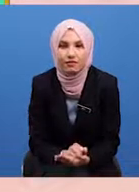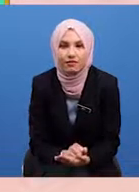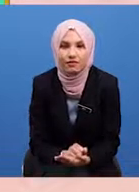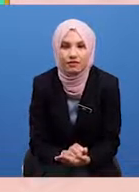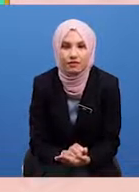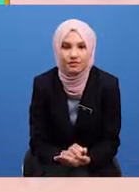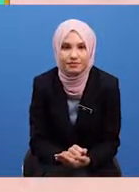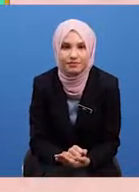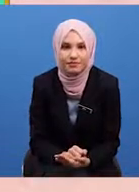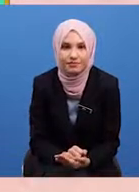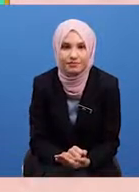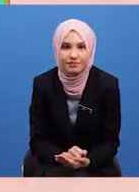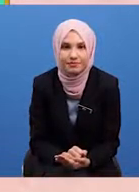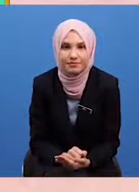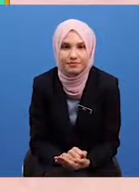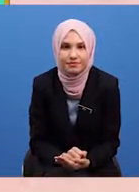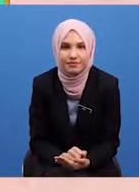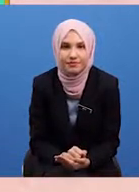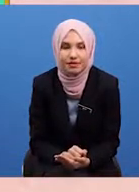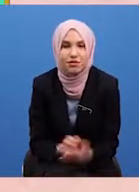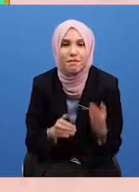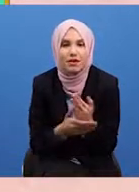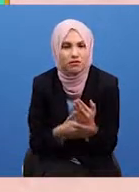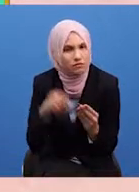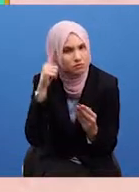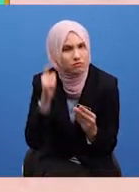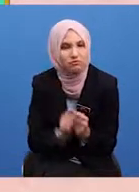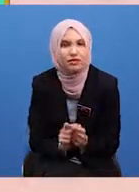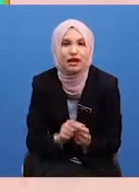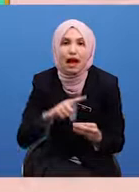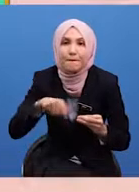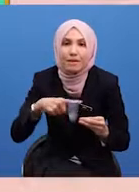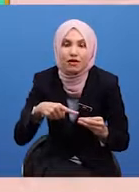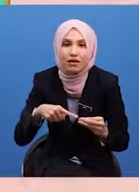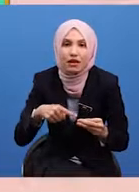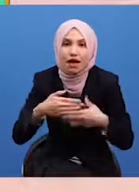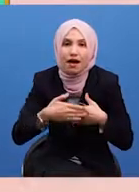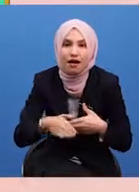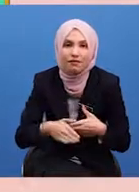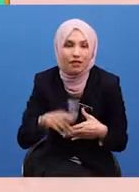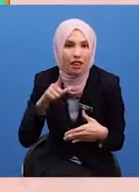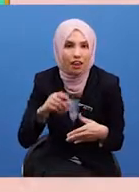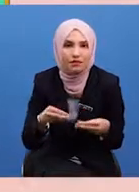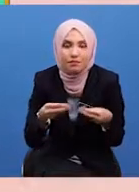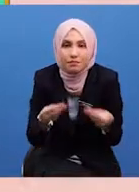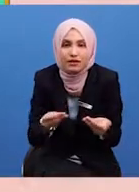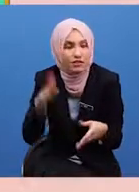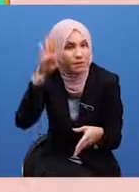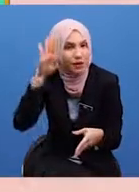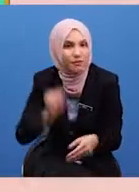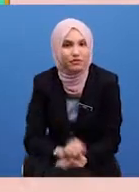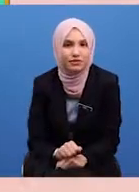angry voice. But he begins to think about it only after Lin mentioned Bradbury.